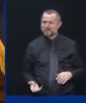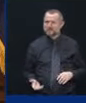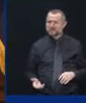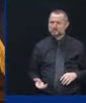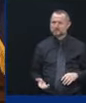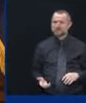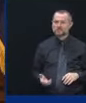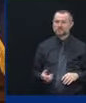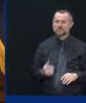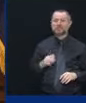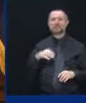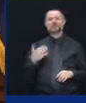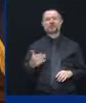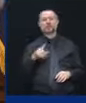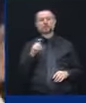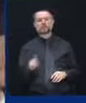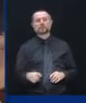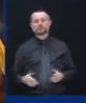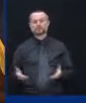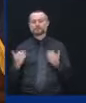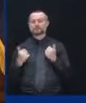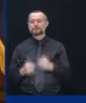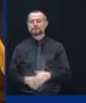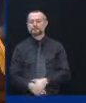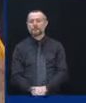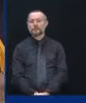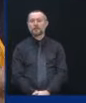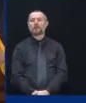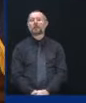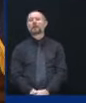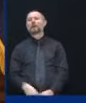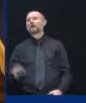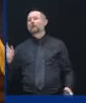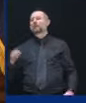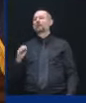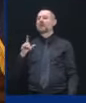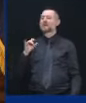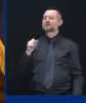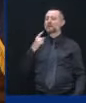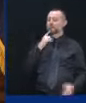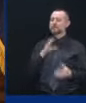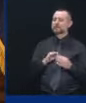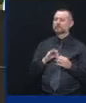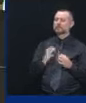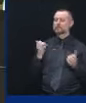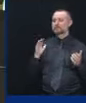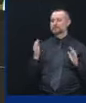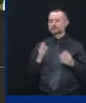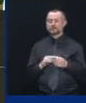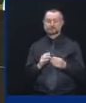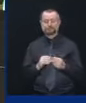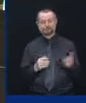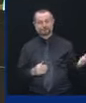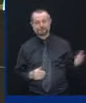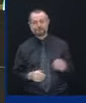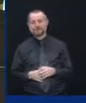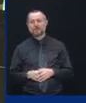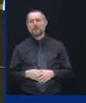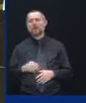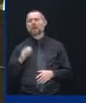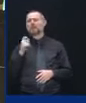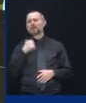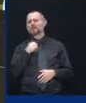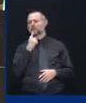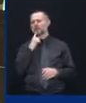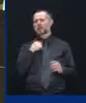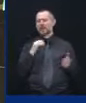Next question. Plan operator. changes. Melissa, Thanks, Governor. Melissa has an analogy on my house is on fire. I don't know that I have an analogy, but I